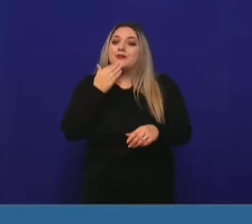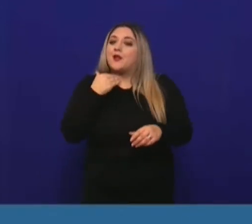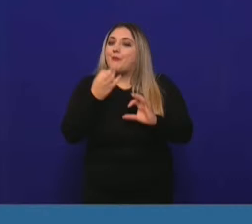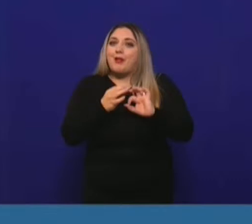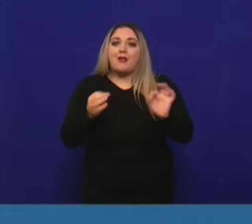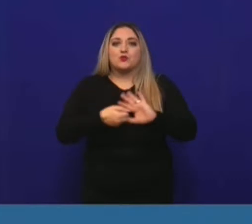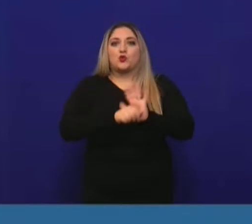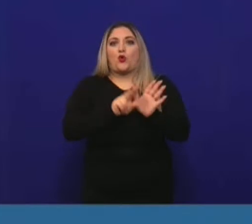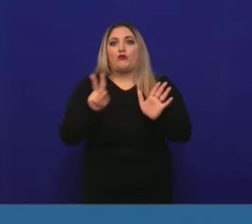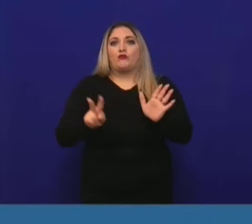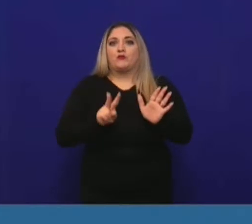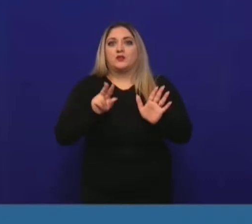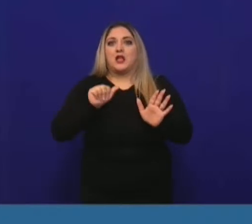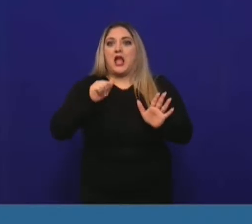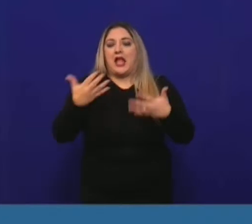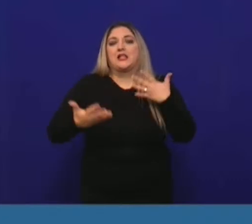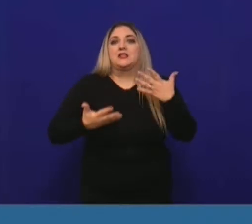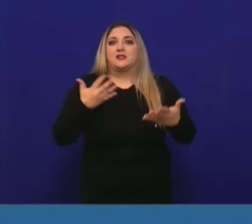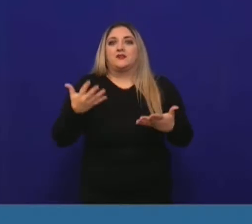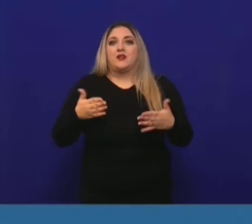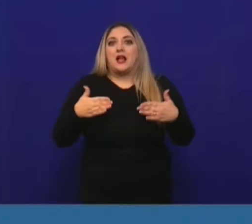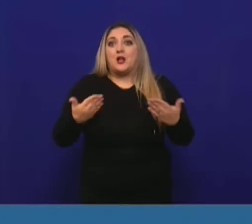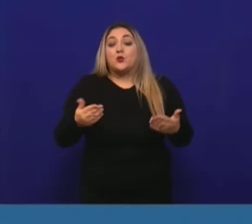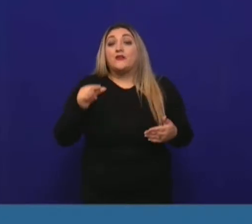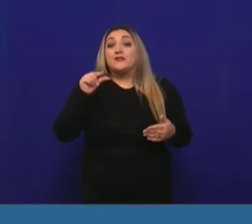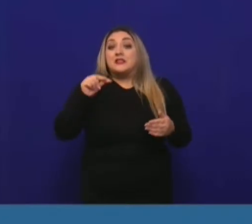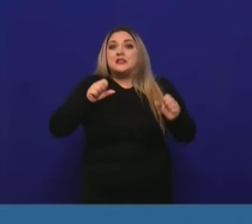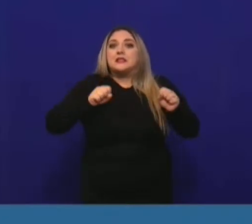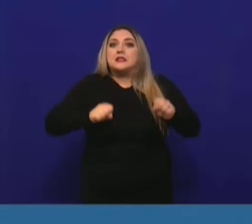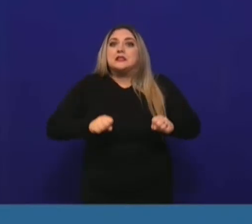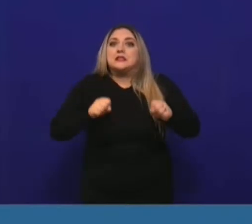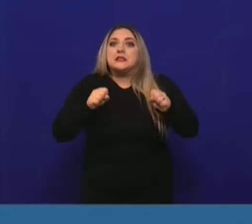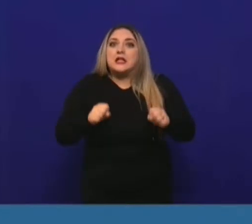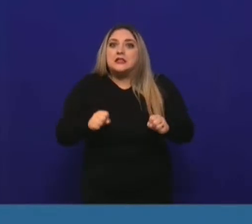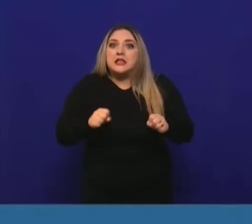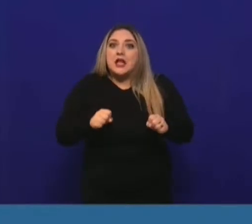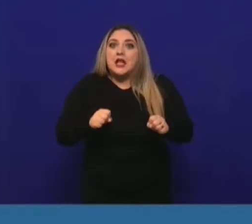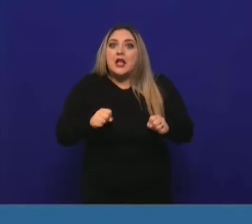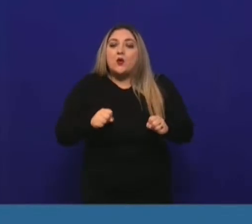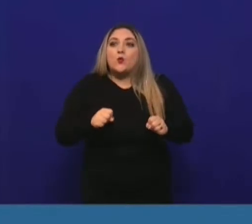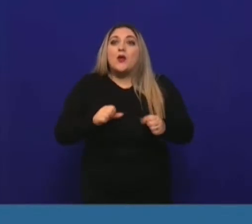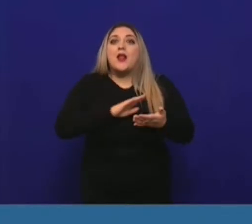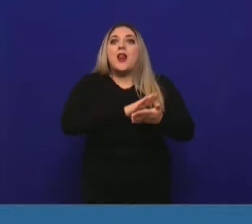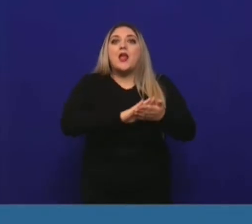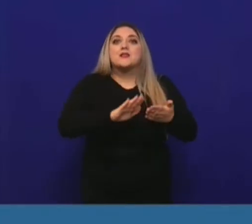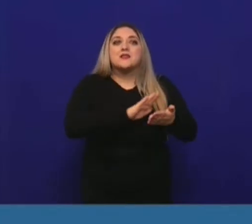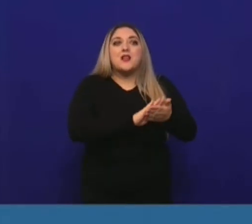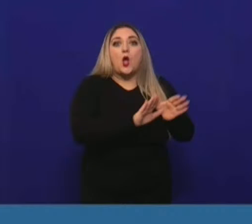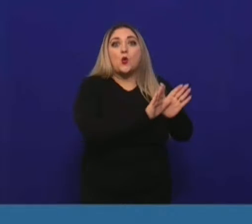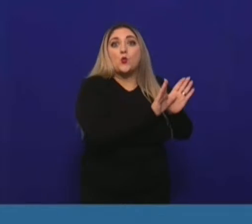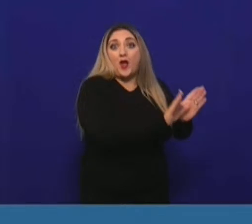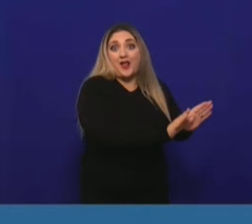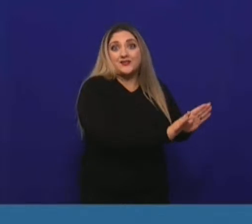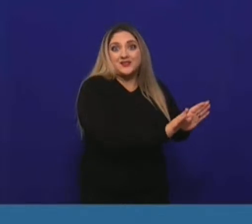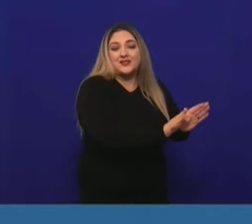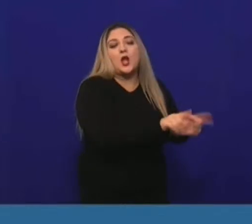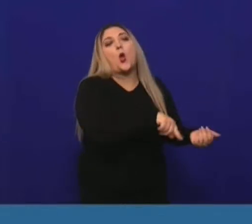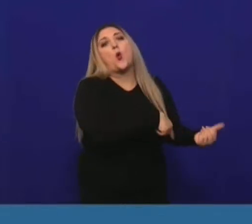bħalissa ġifieri nkunu qegħdin nistennew li jkunu qegħdin joħorġu wkoll xi nies li jkunu minn kwarantina qabel aħna nlaqmuhom.